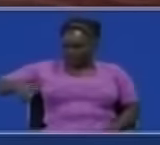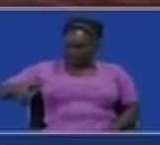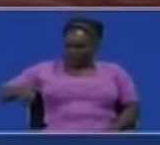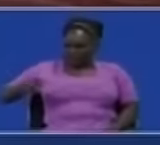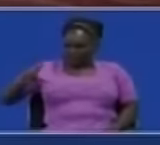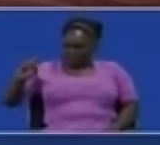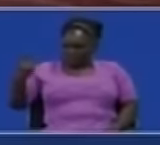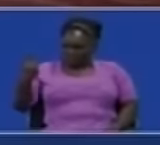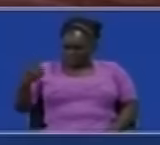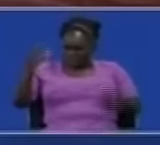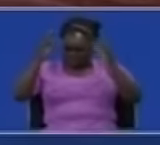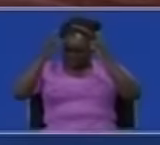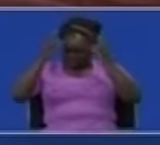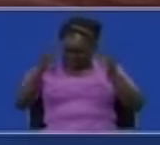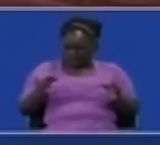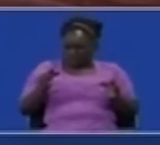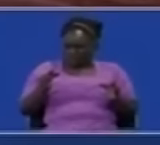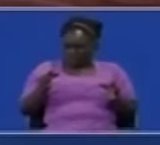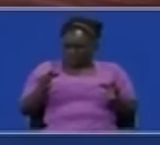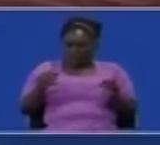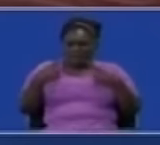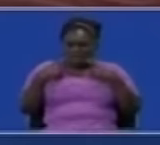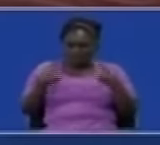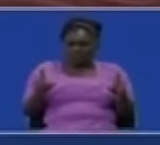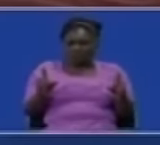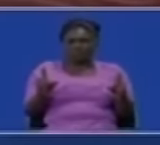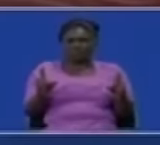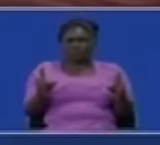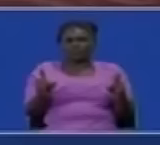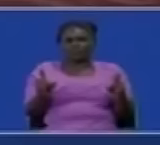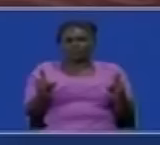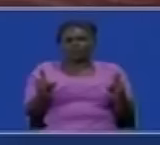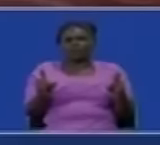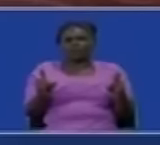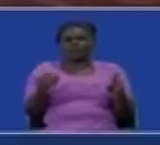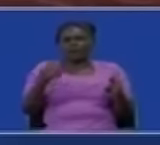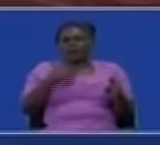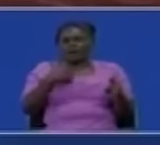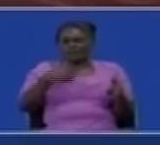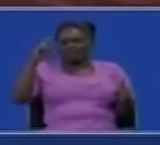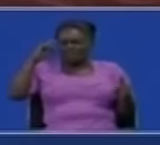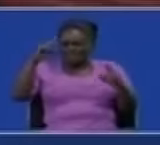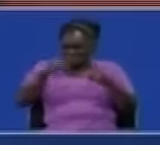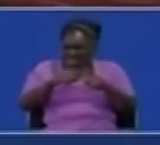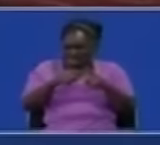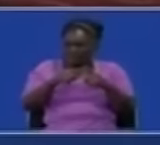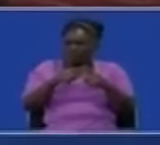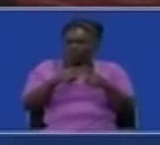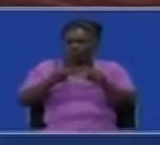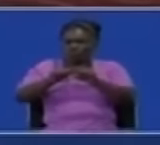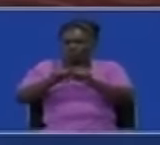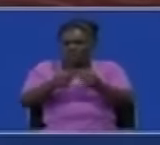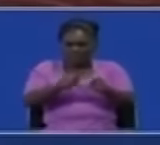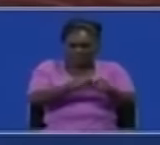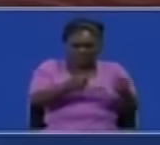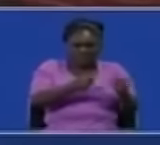first conclusion that the commentators say is that there has been a deliberate effort to cut out